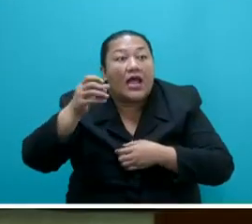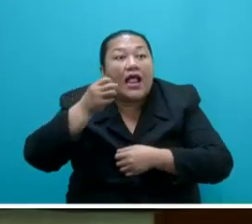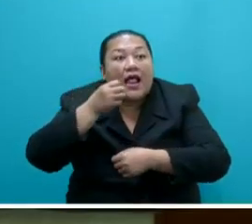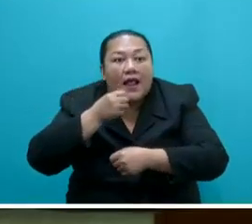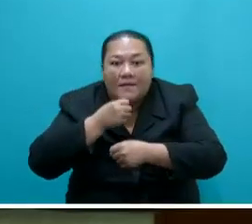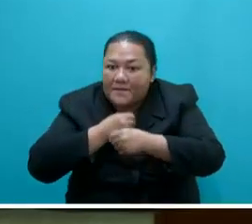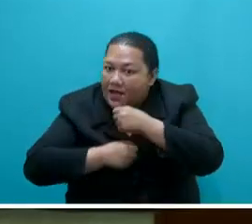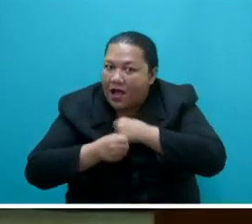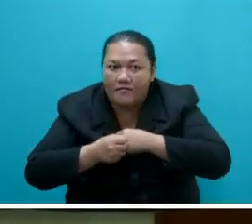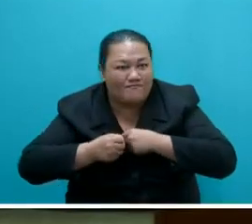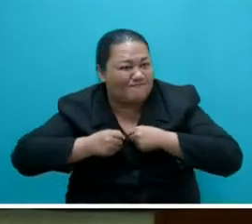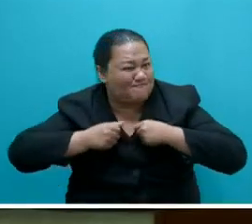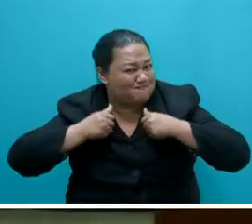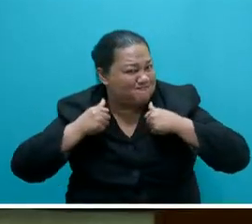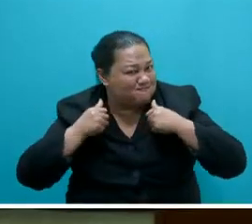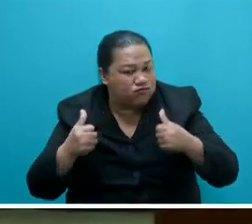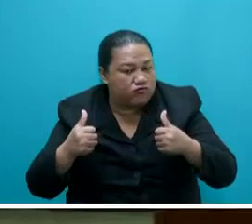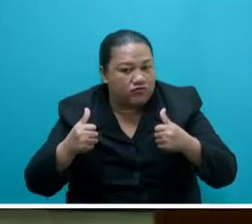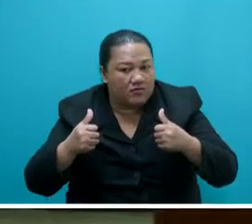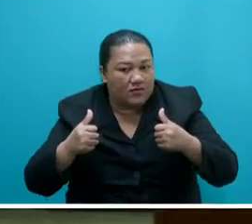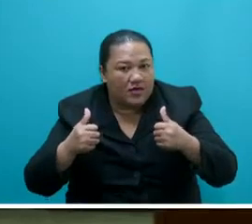of greatness.